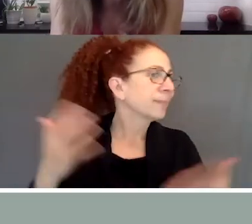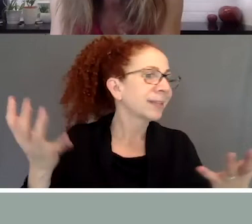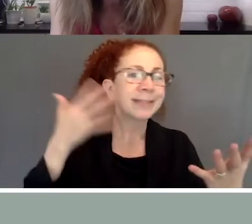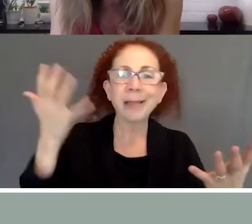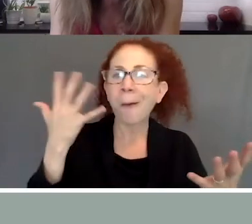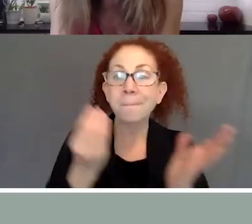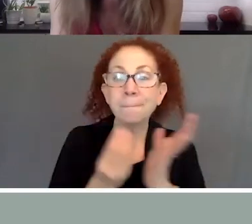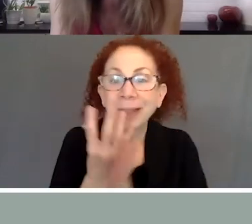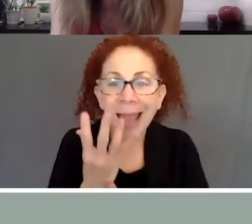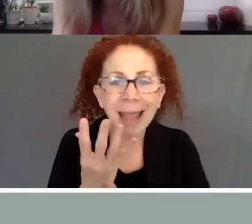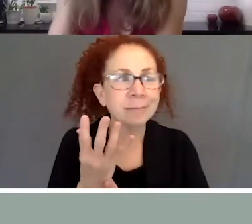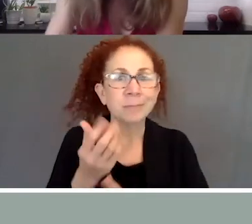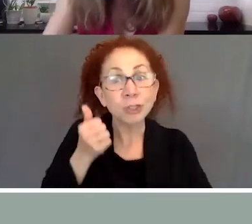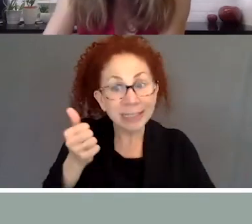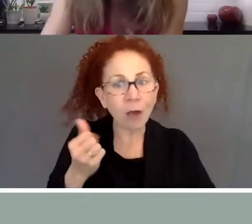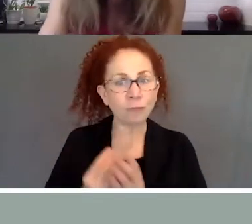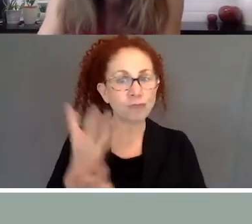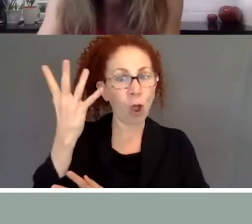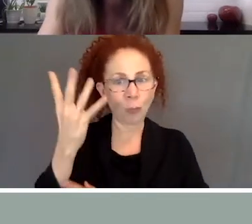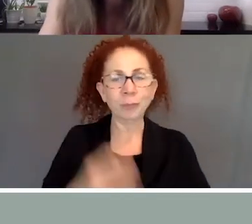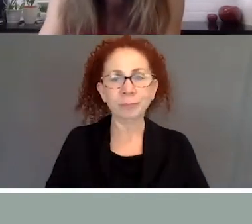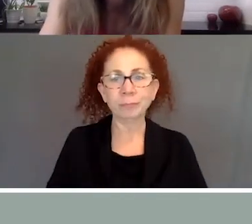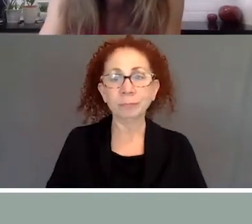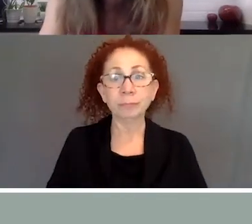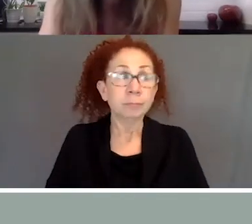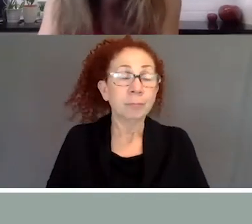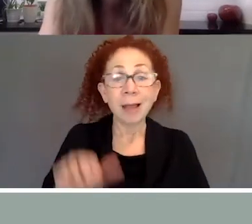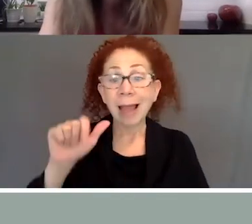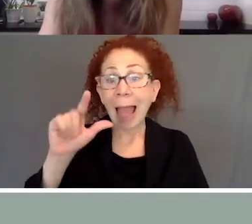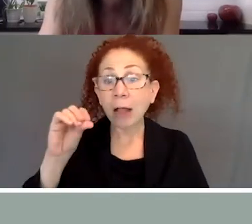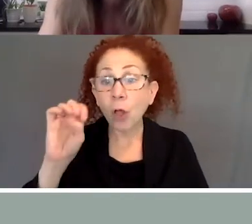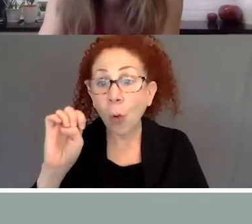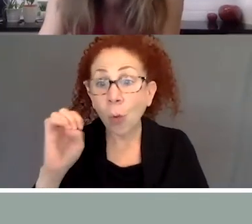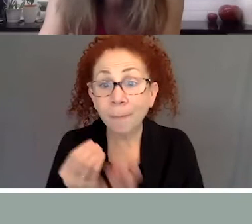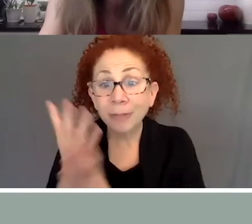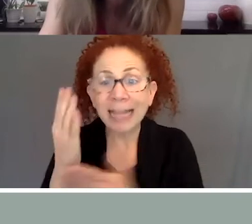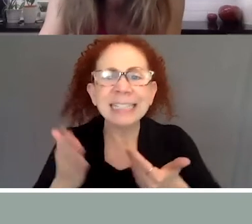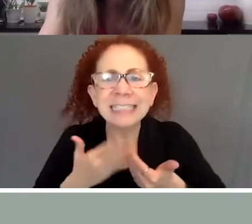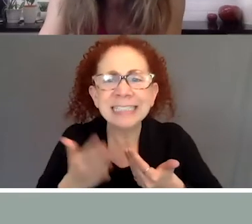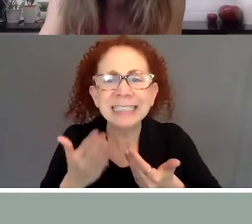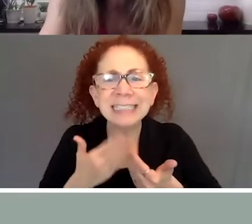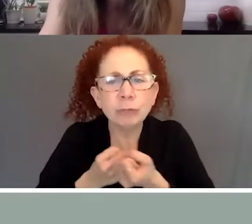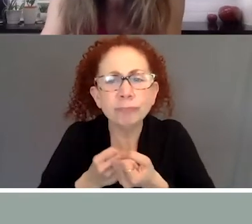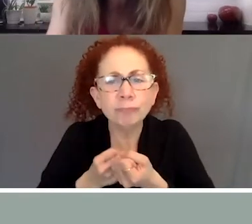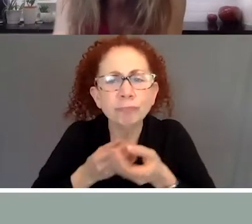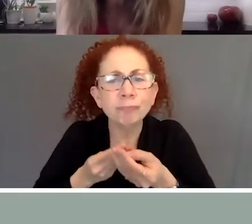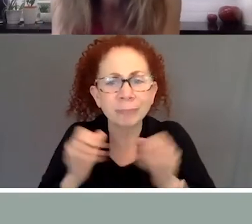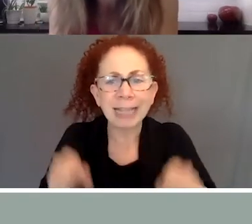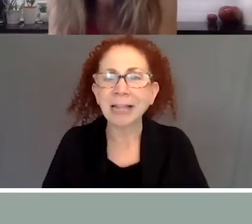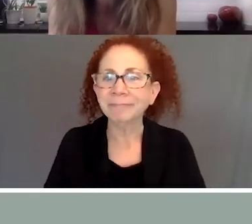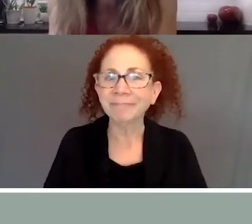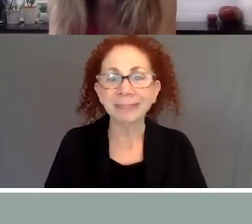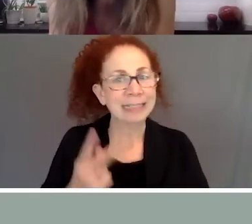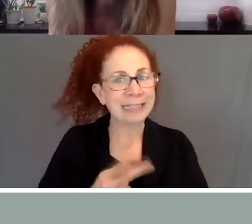of a plant that you could grow. It could even be an aloe plant. Those are really easy to support, you know, keeping